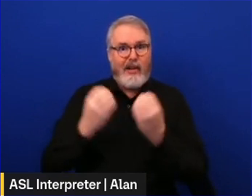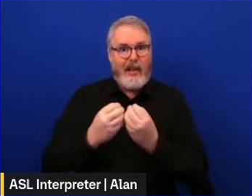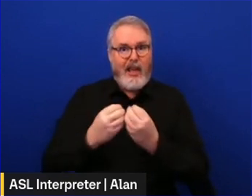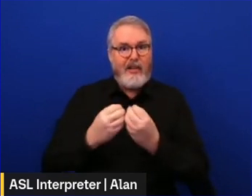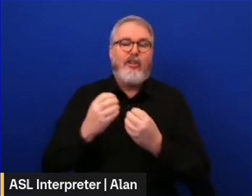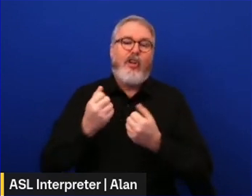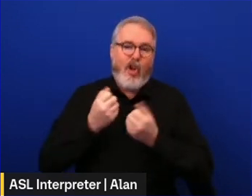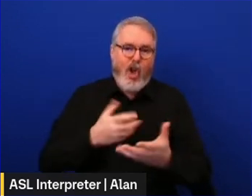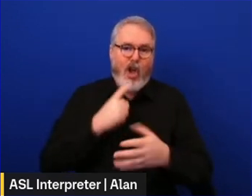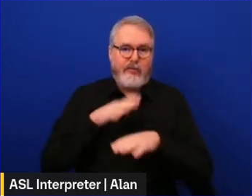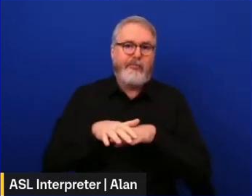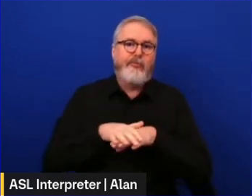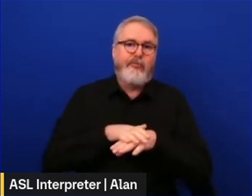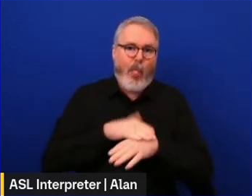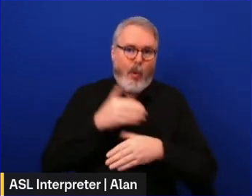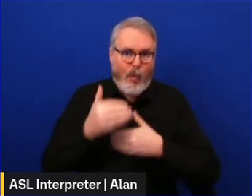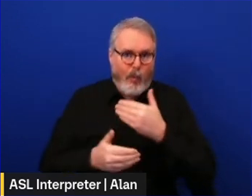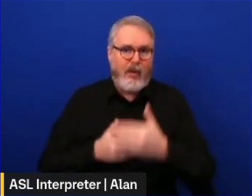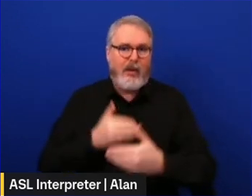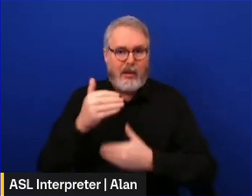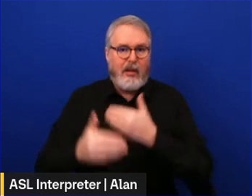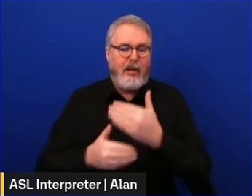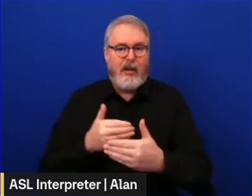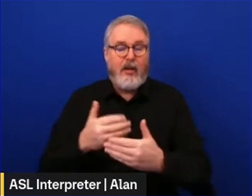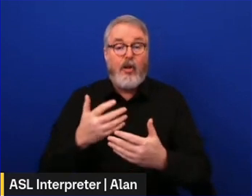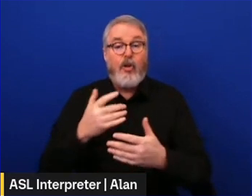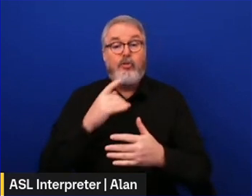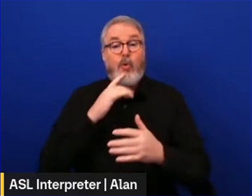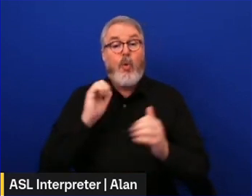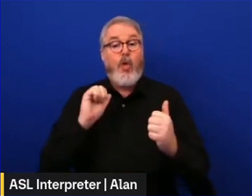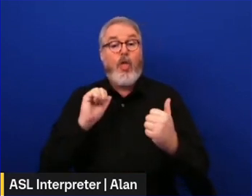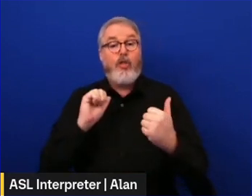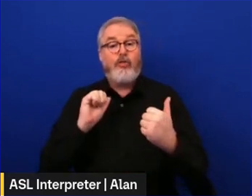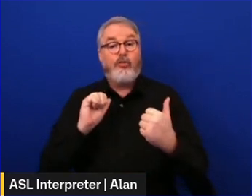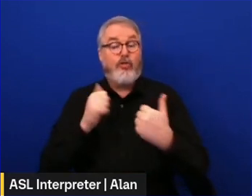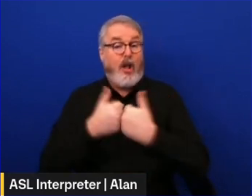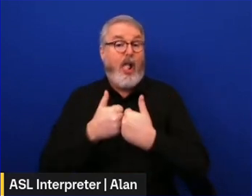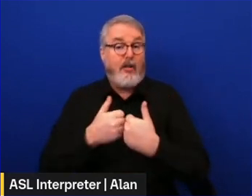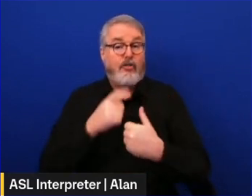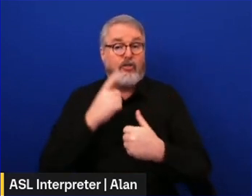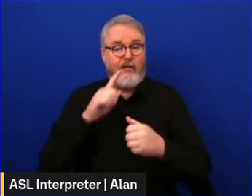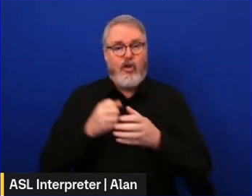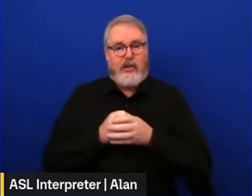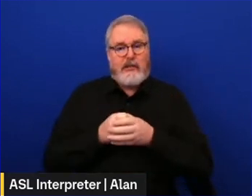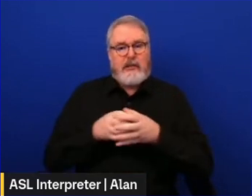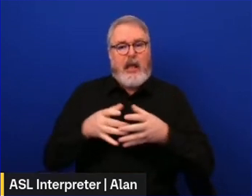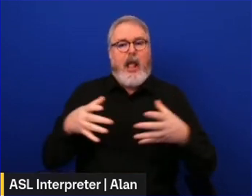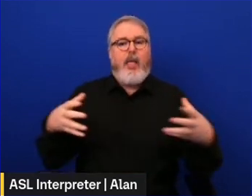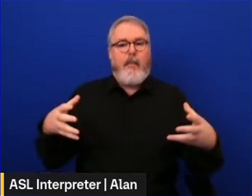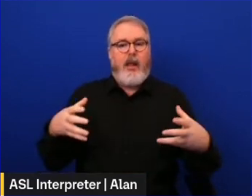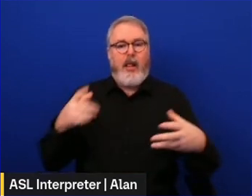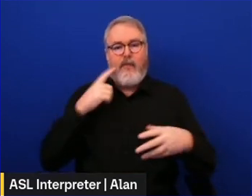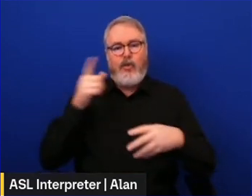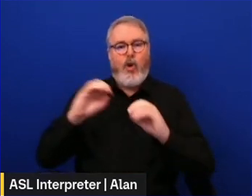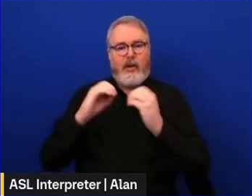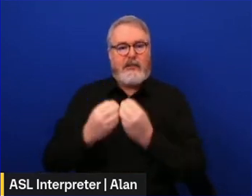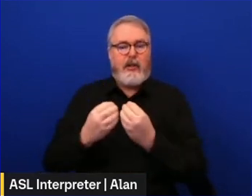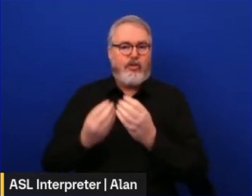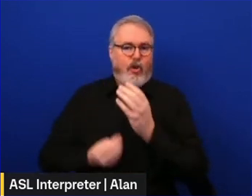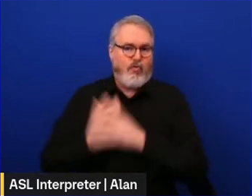The second challenge is probably the scalability challenge. As an organization grows, its infrastructure